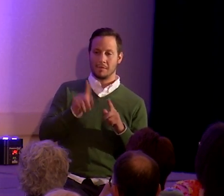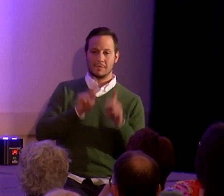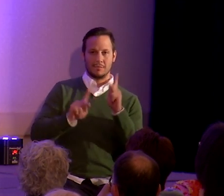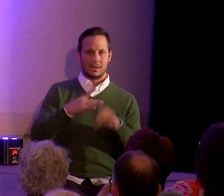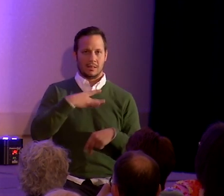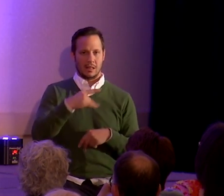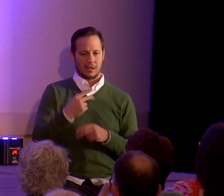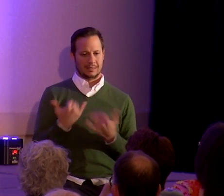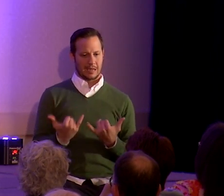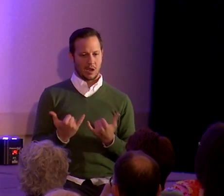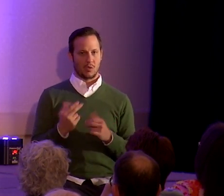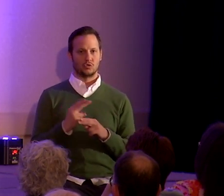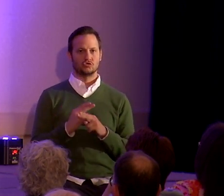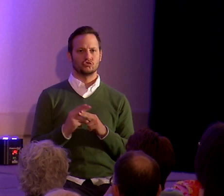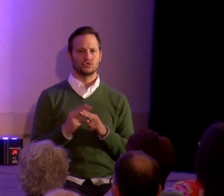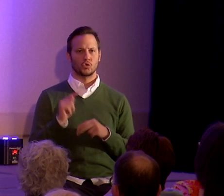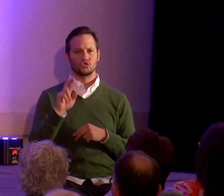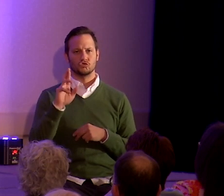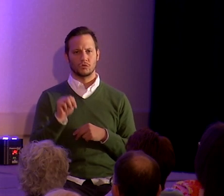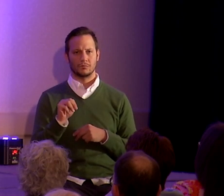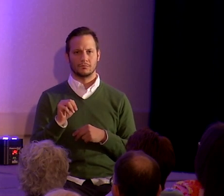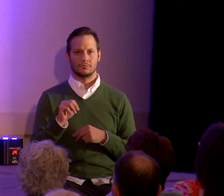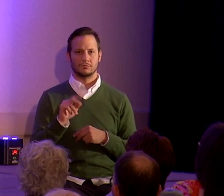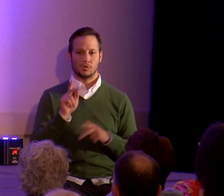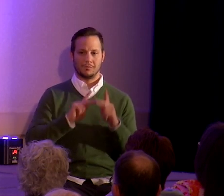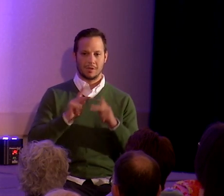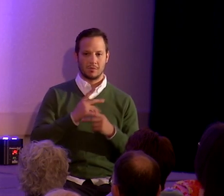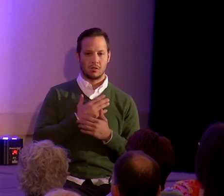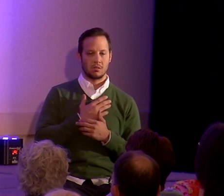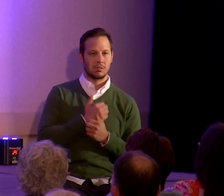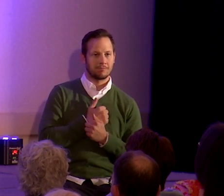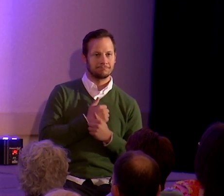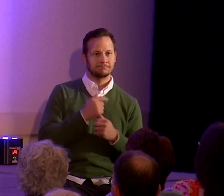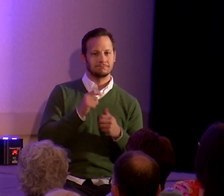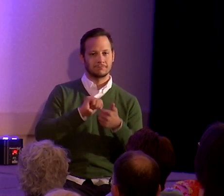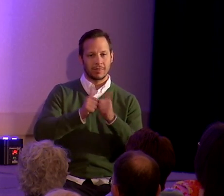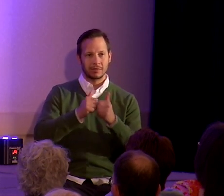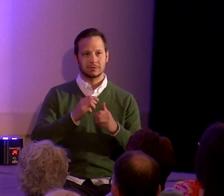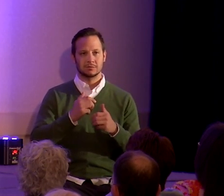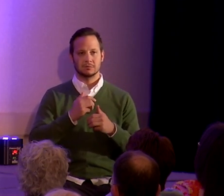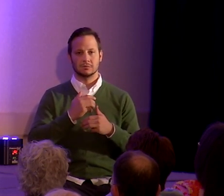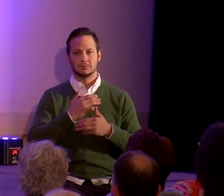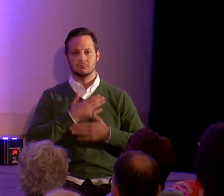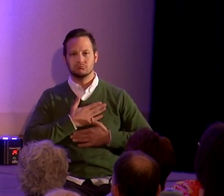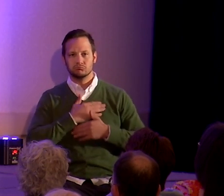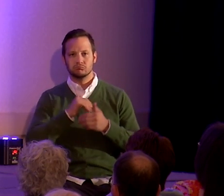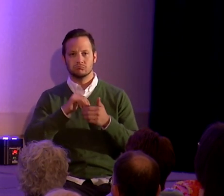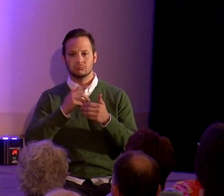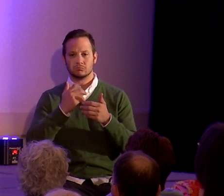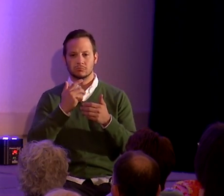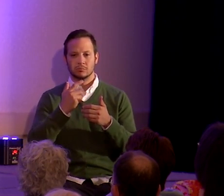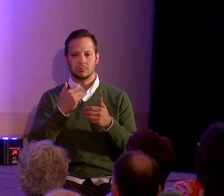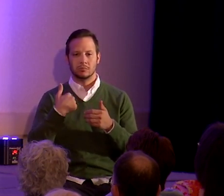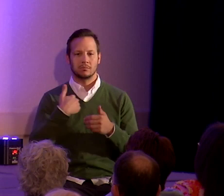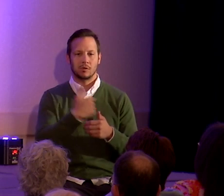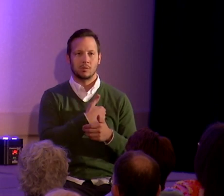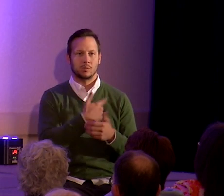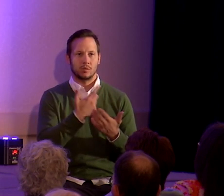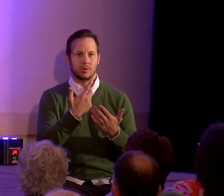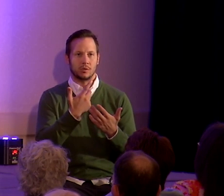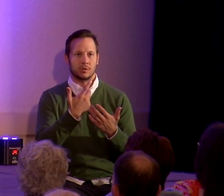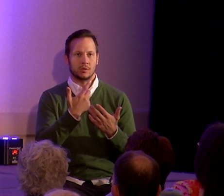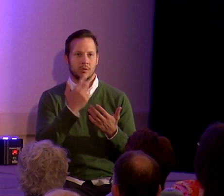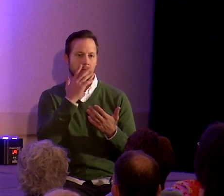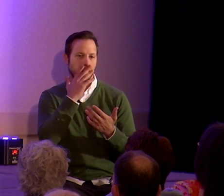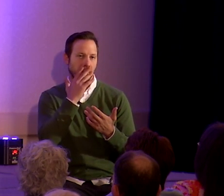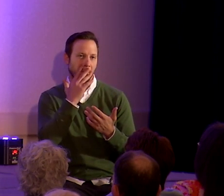gains. They value, you know, the fact that we are athletes as opposed to the long-term consequences of bread and circuses. We know how that ends up. Rome is a